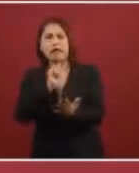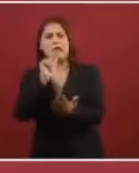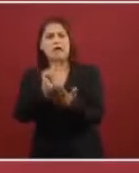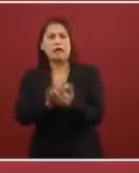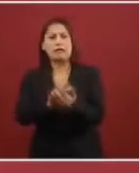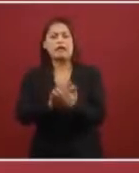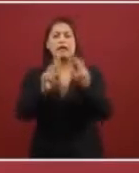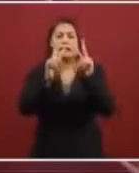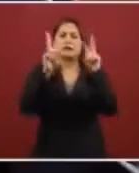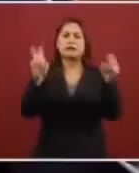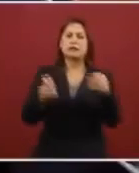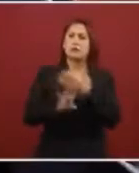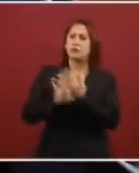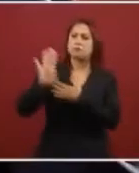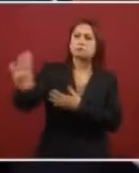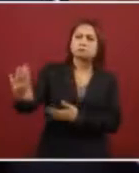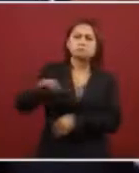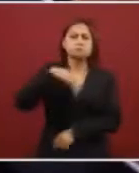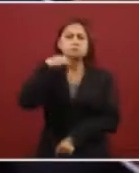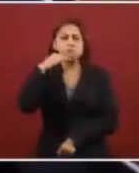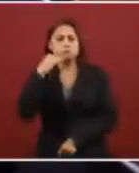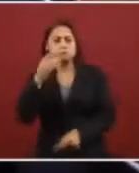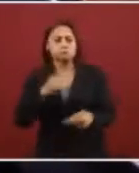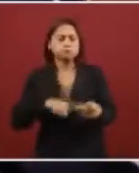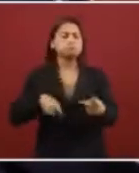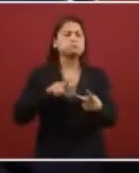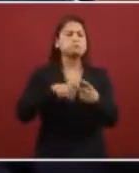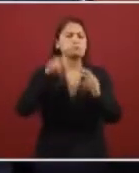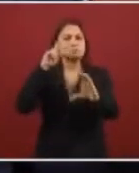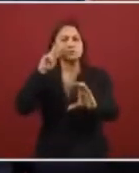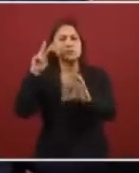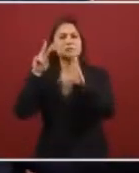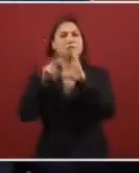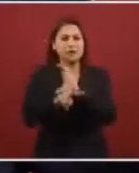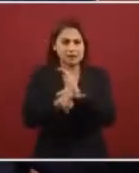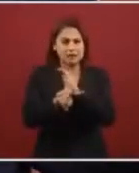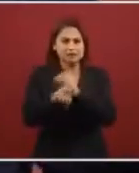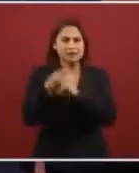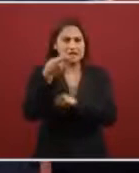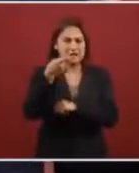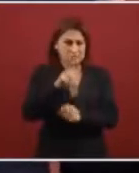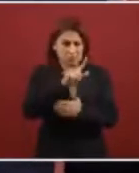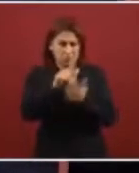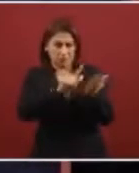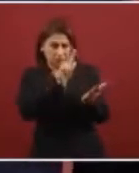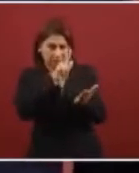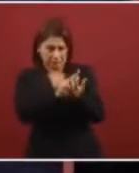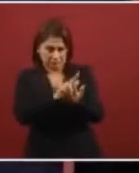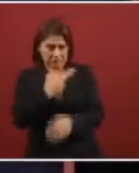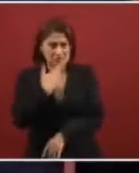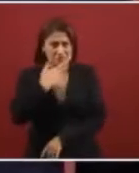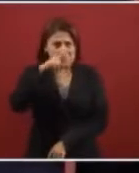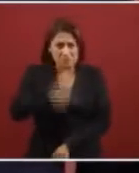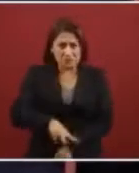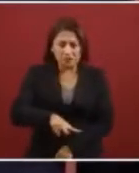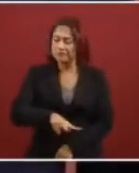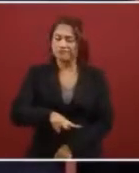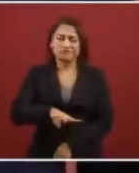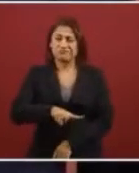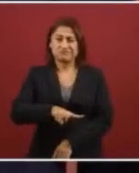transparencia corruption transparency y era una robadera and they were all the while stealing generally